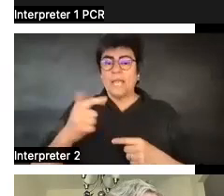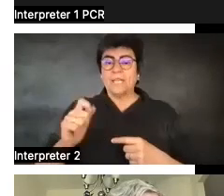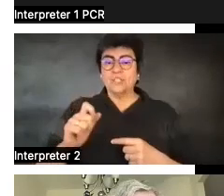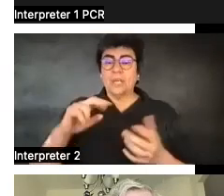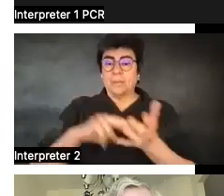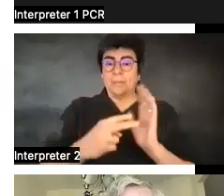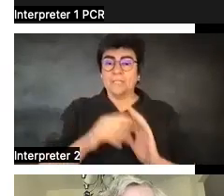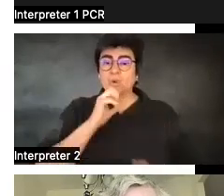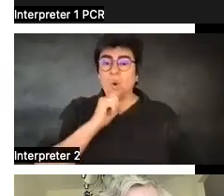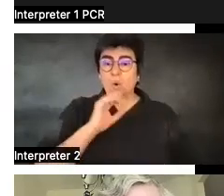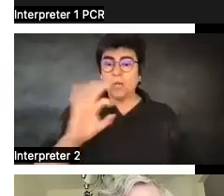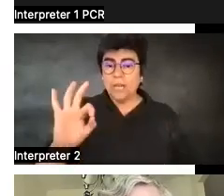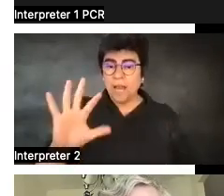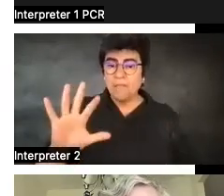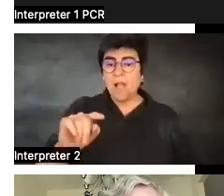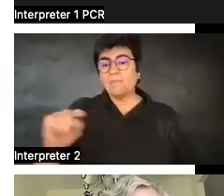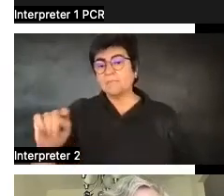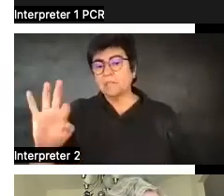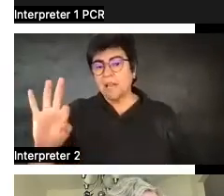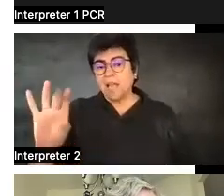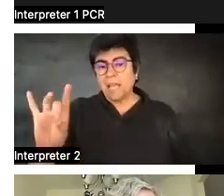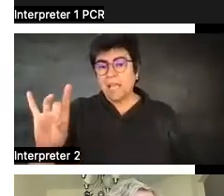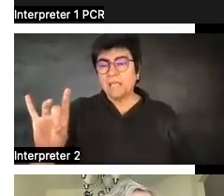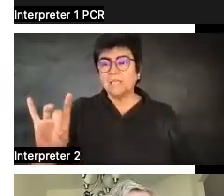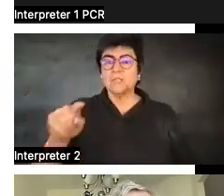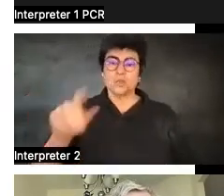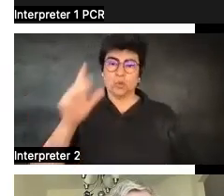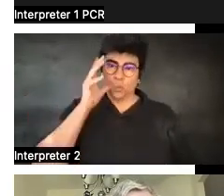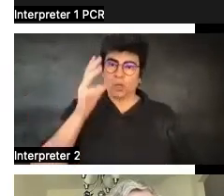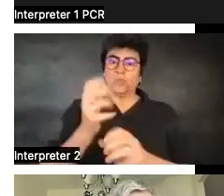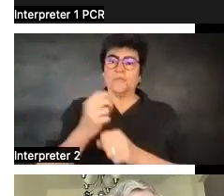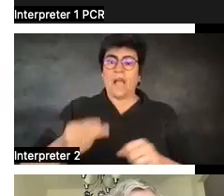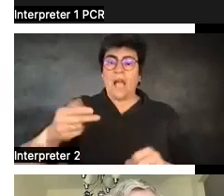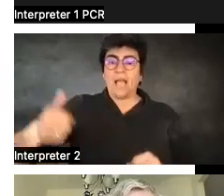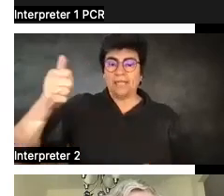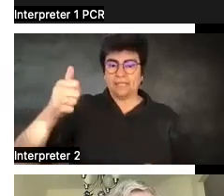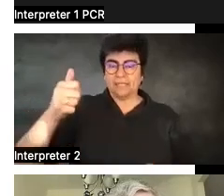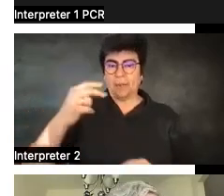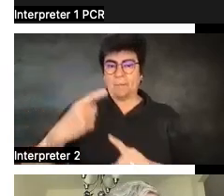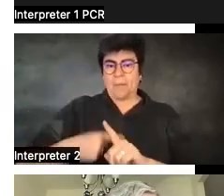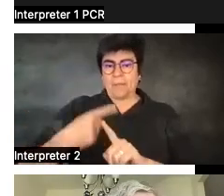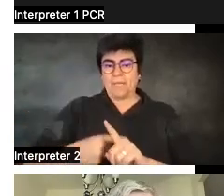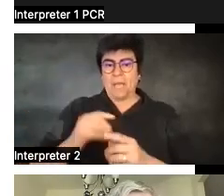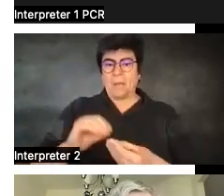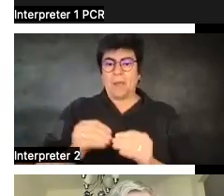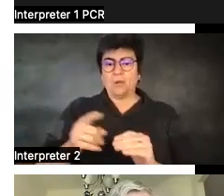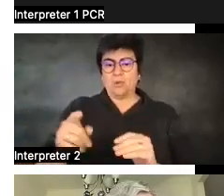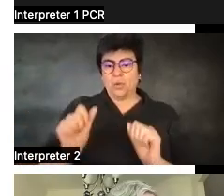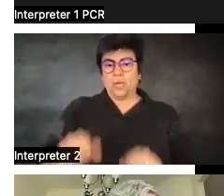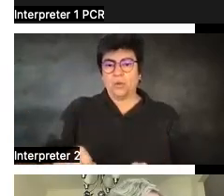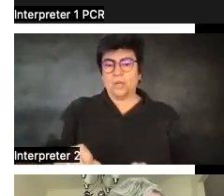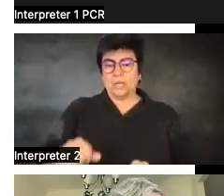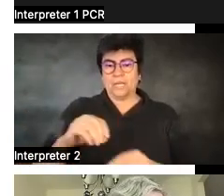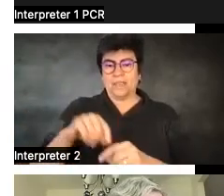you're 95 or 98, you're going to receive the highest monthly amount that you possibly could in